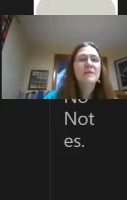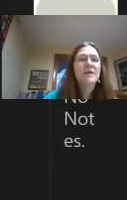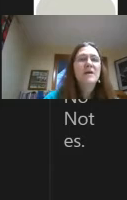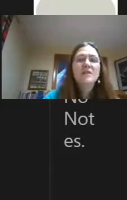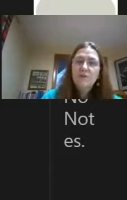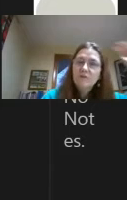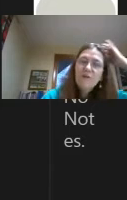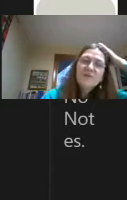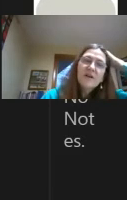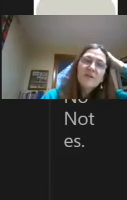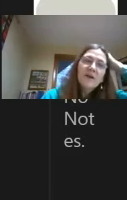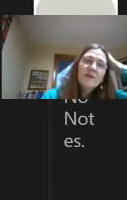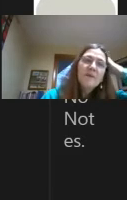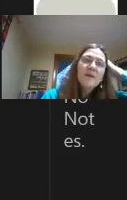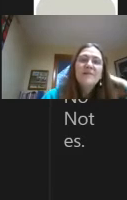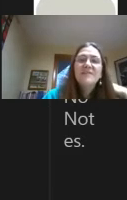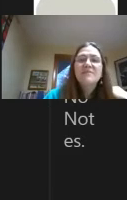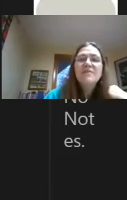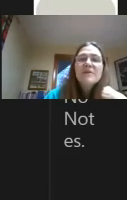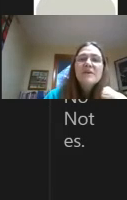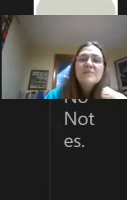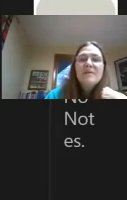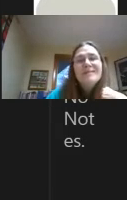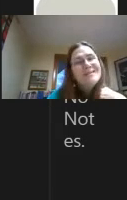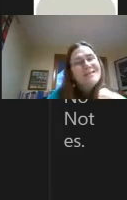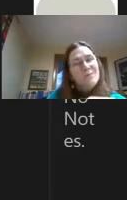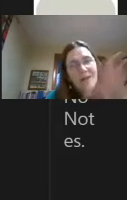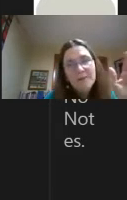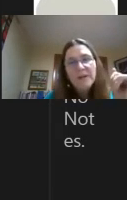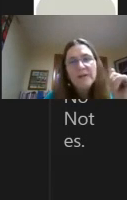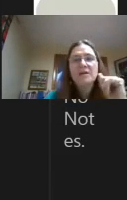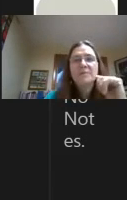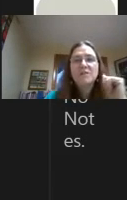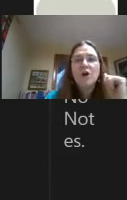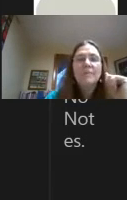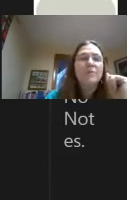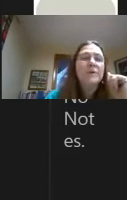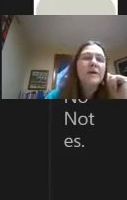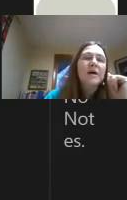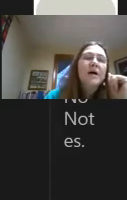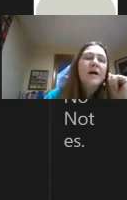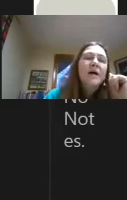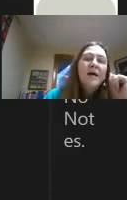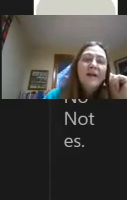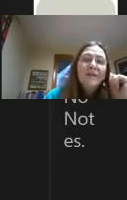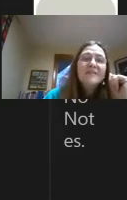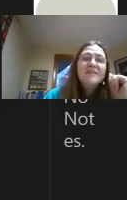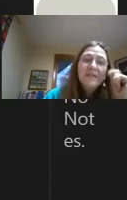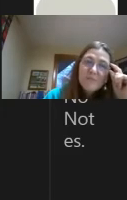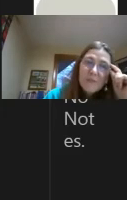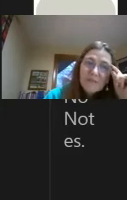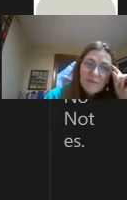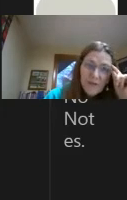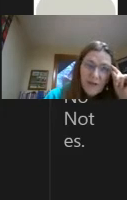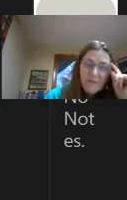on. So focusing on the lime, this is a this is a brand name I recognize, but it's a common one. This is